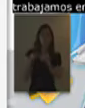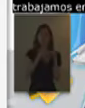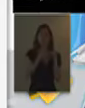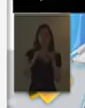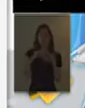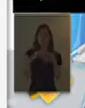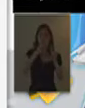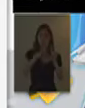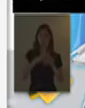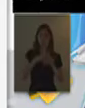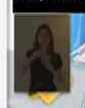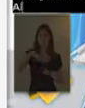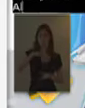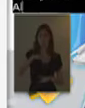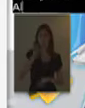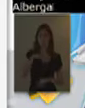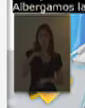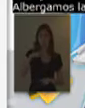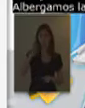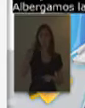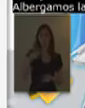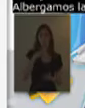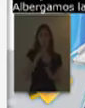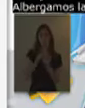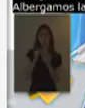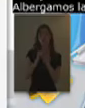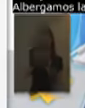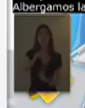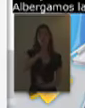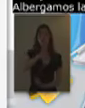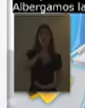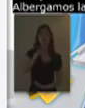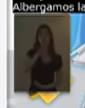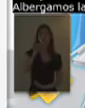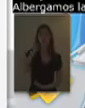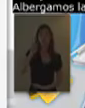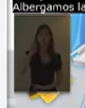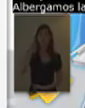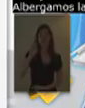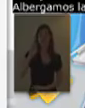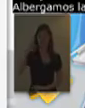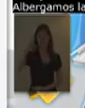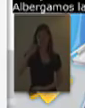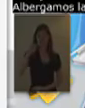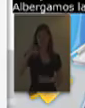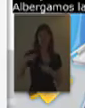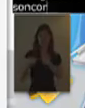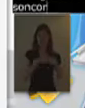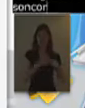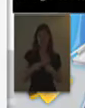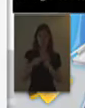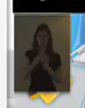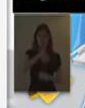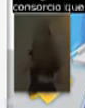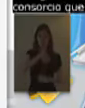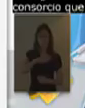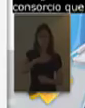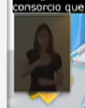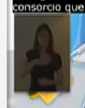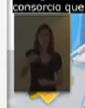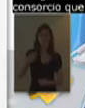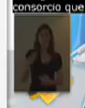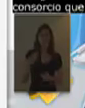about standardization of the web. We work with the W3C, which is an international organization